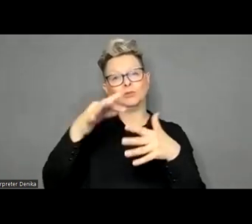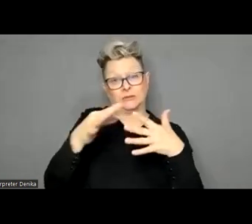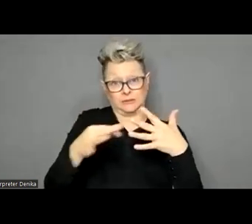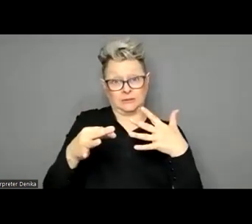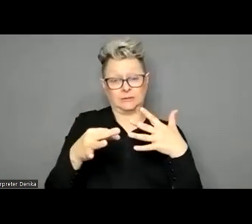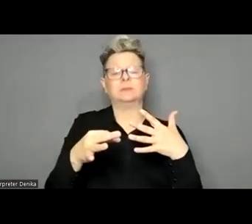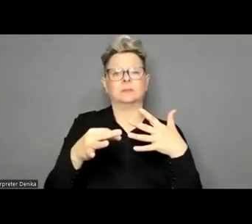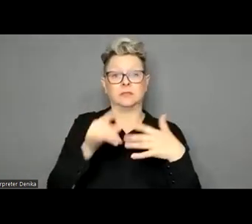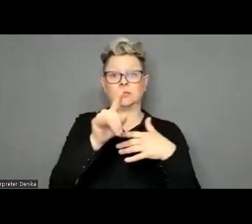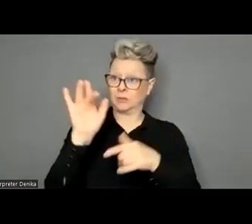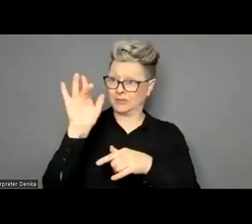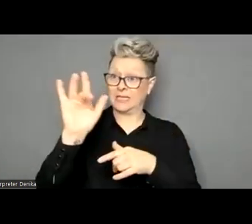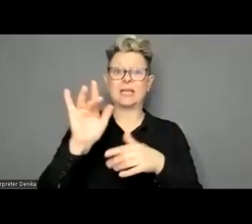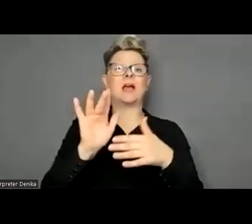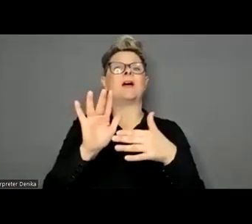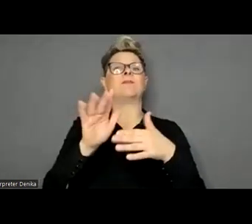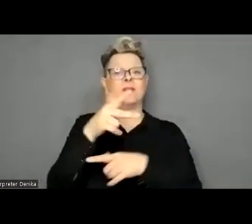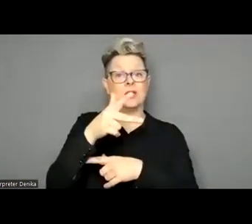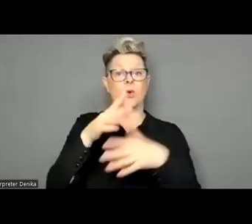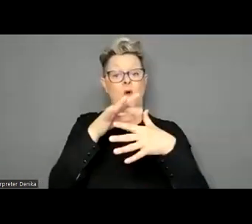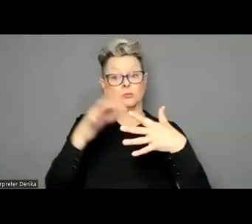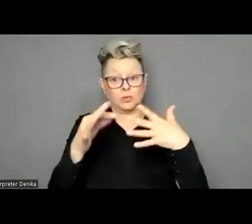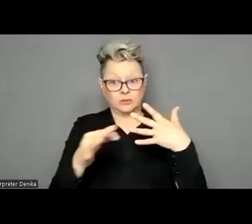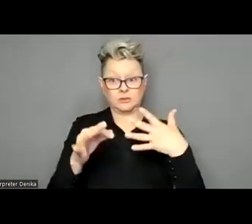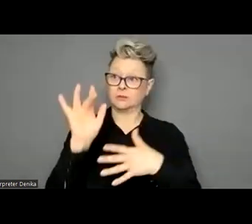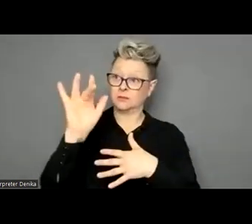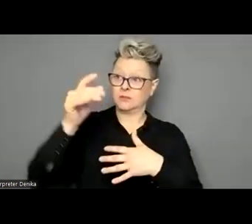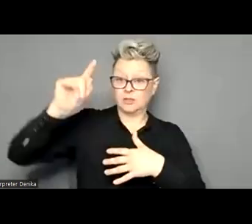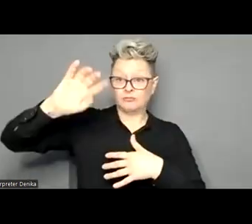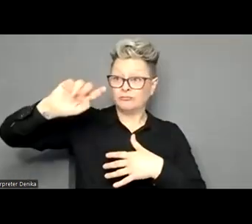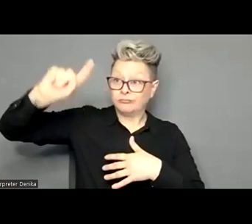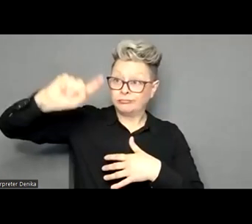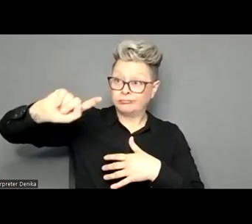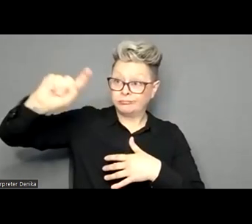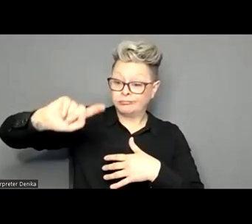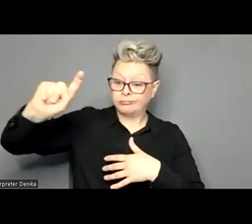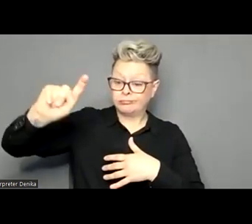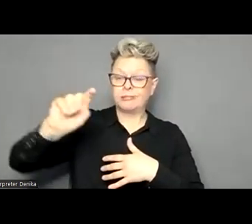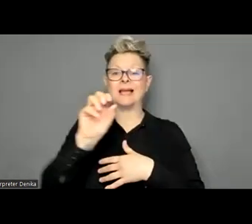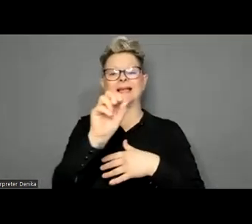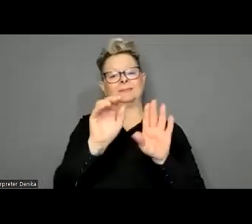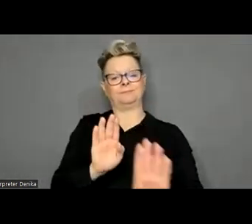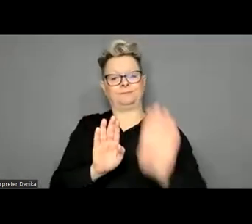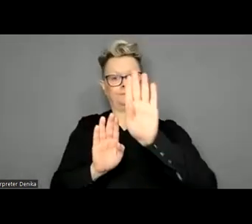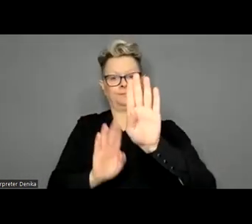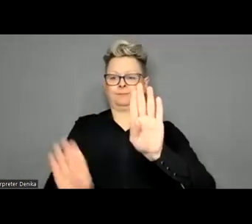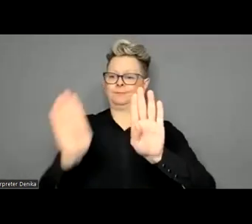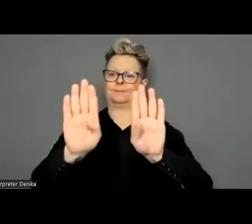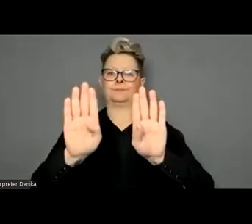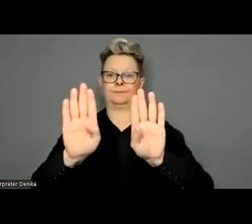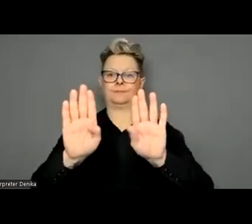And you click on video options, scroll down and click on side-by-side mode, and then